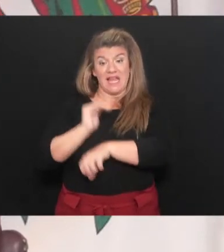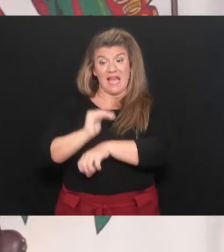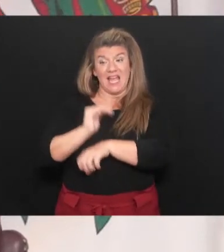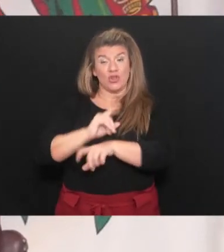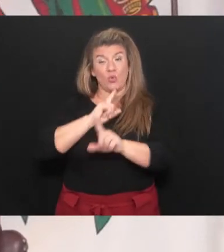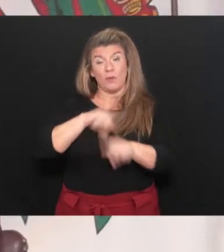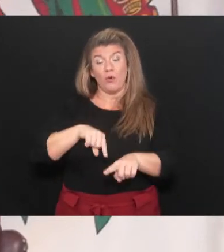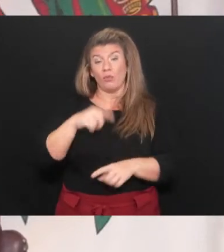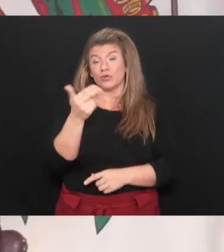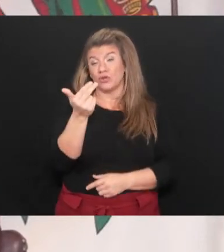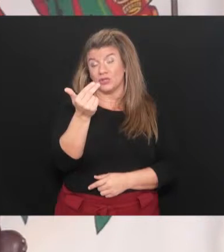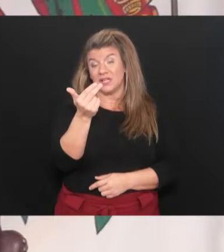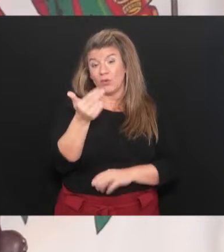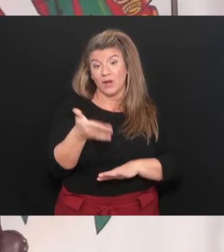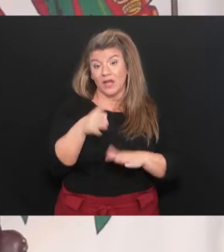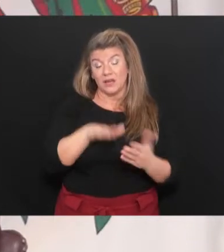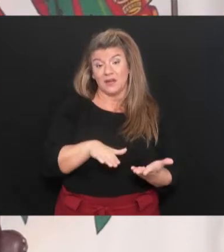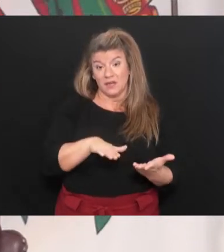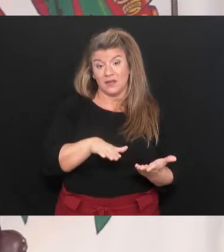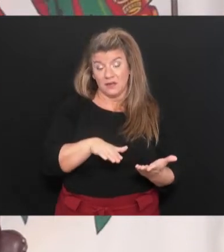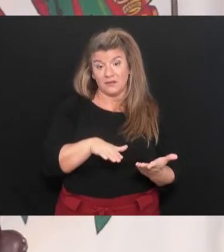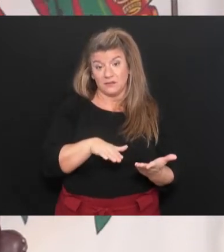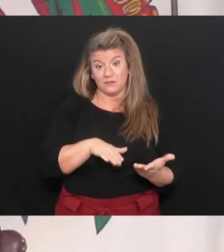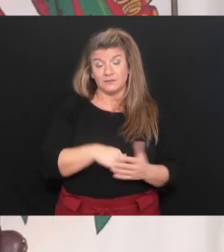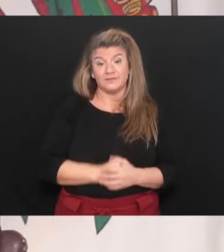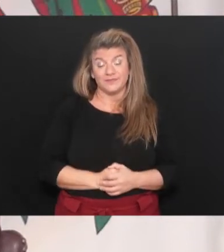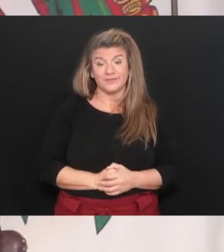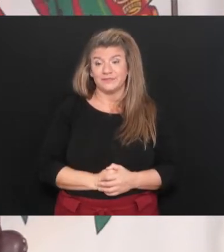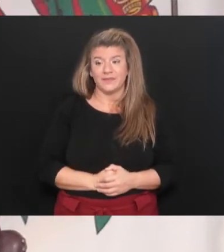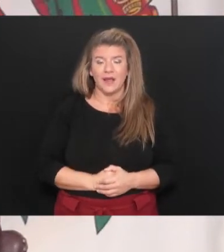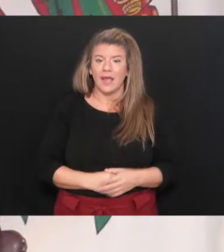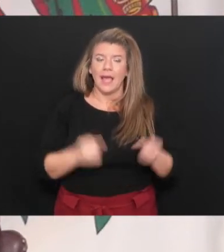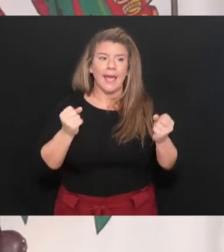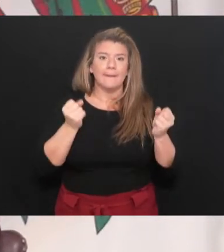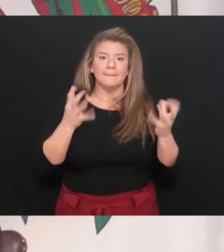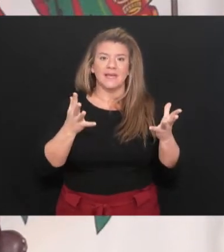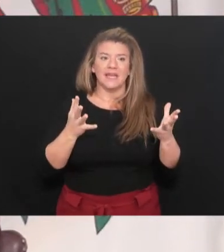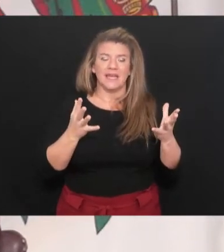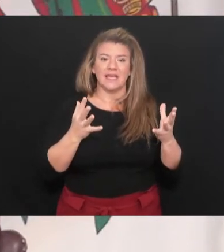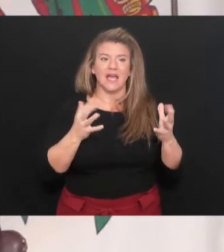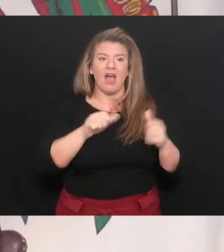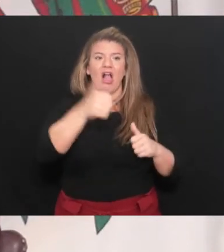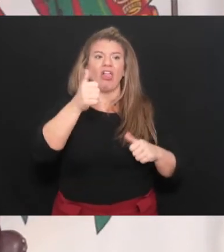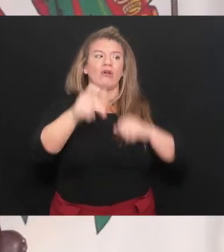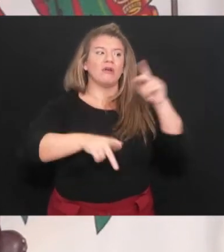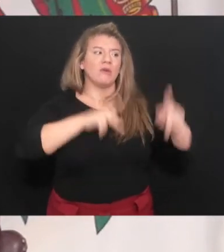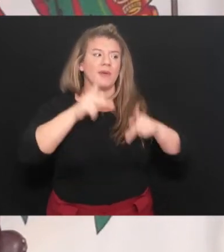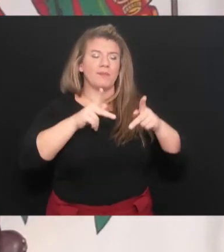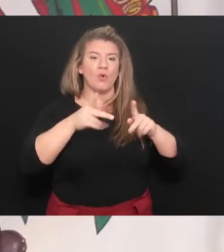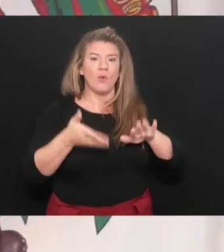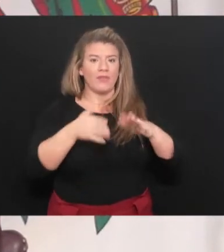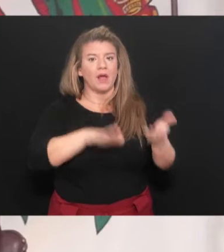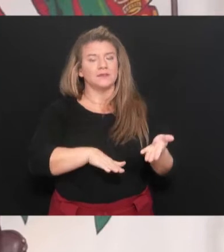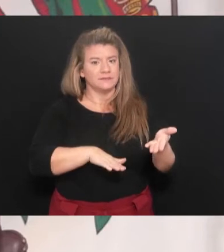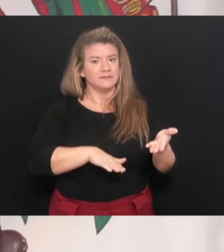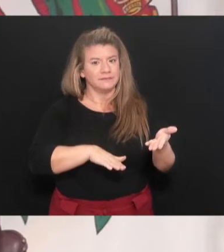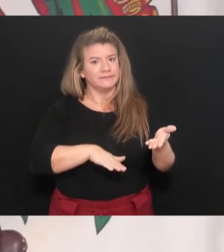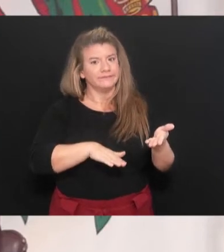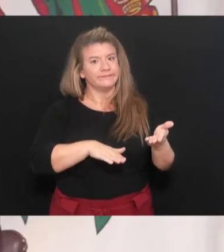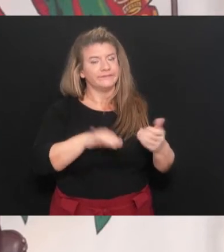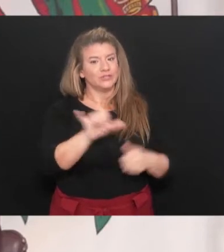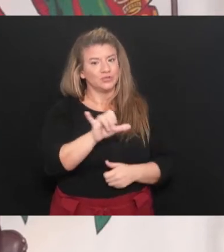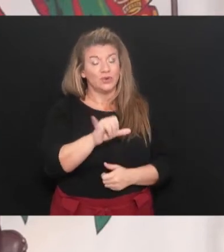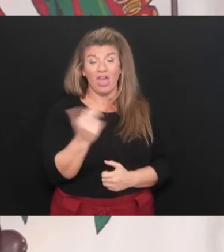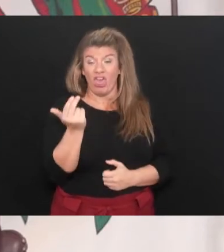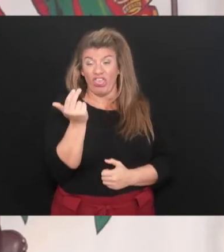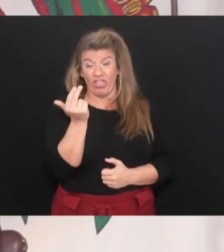was 13 were dead and all kinds of wonderful other people that we've lost.